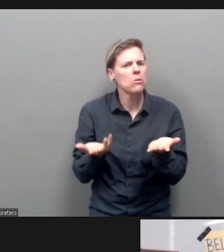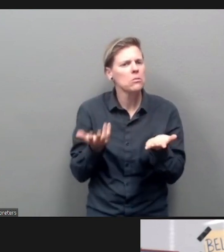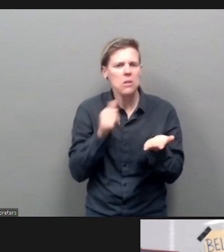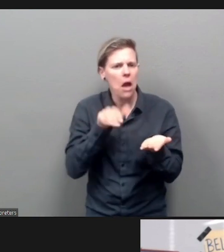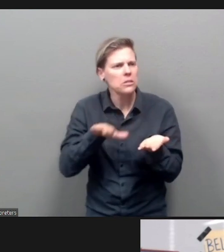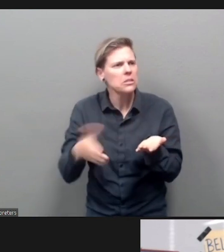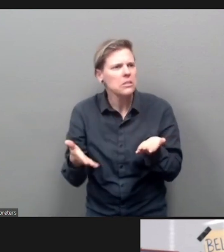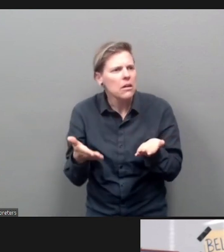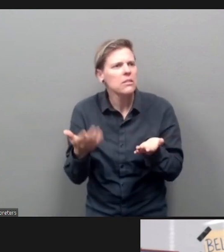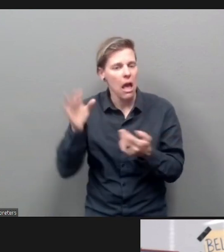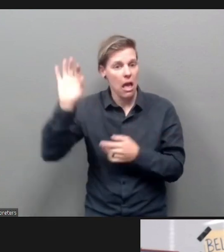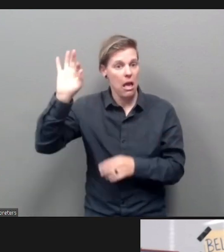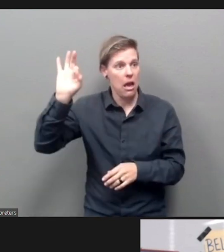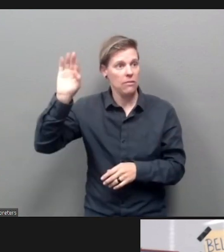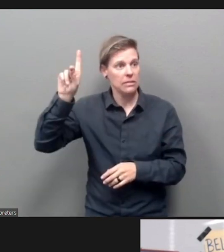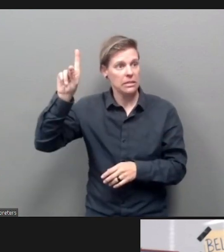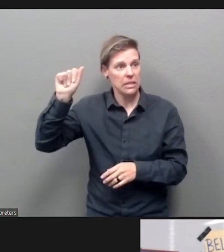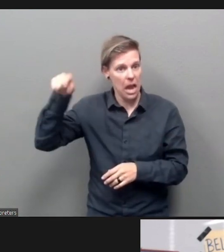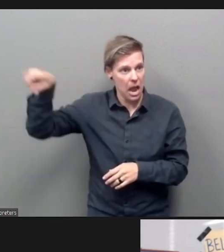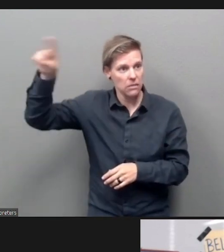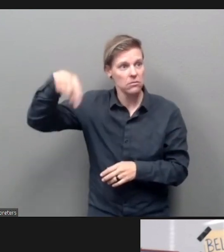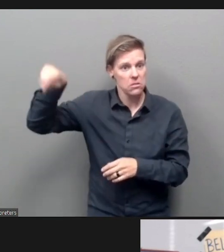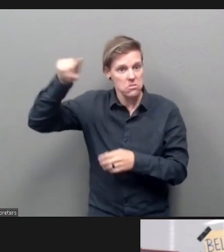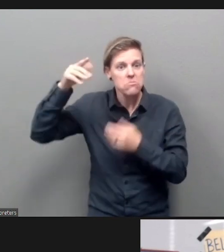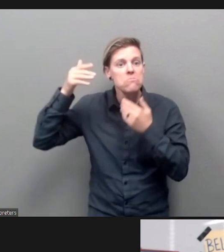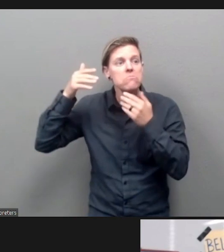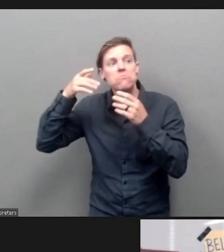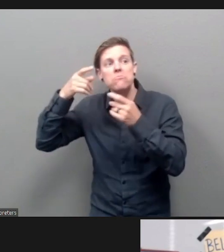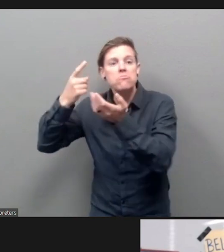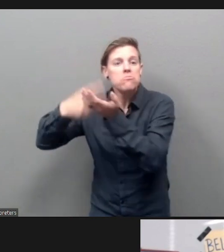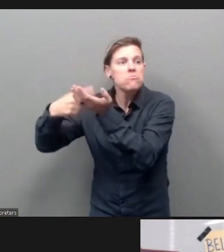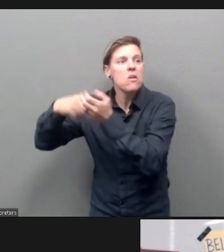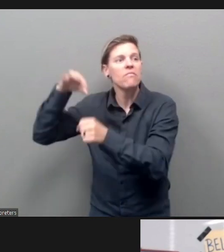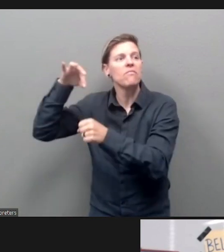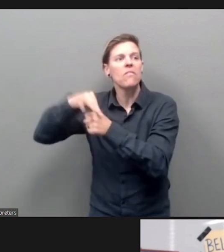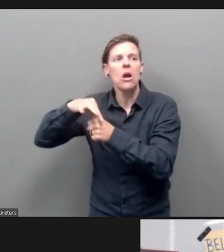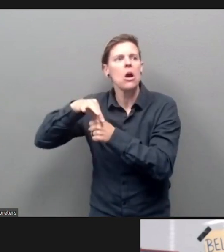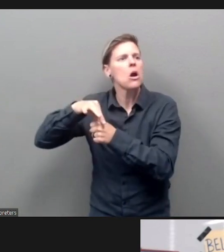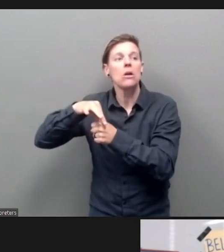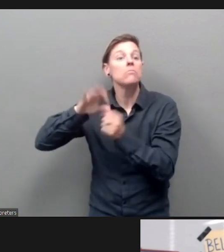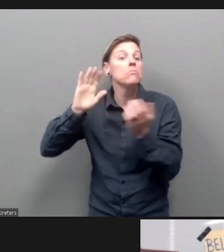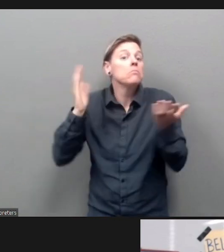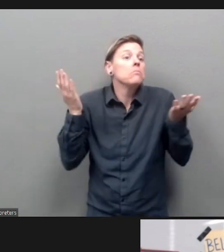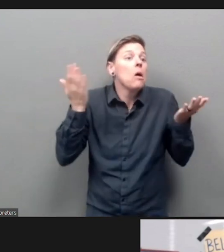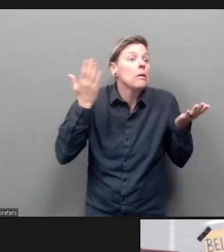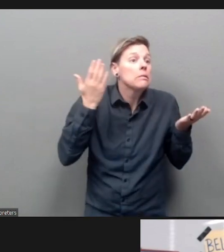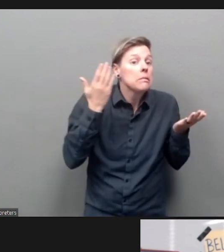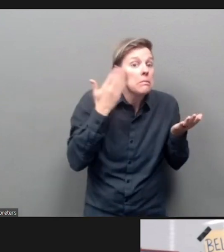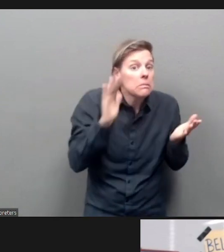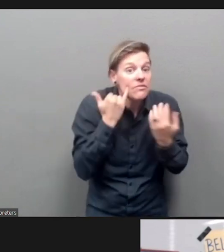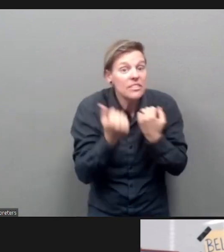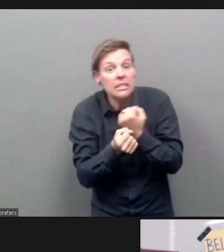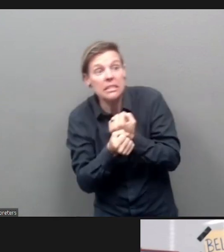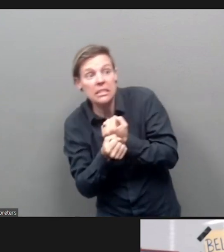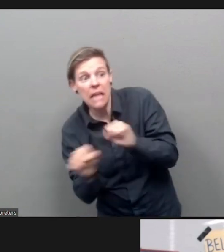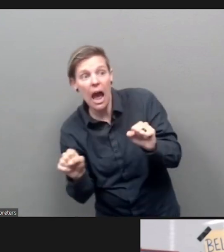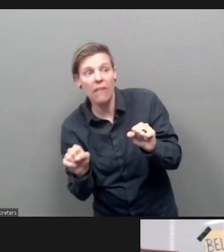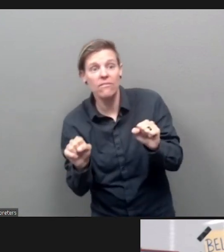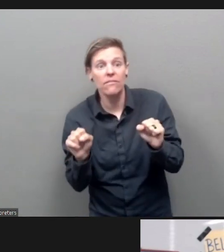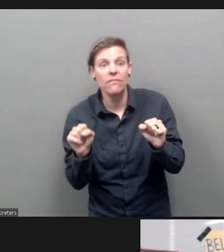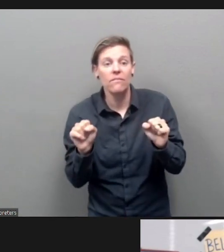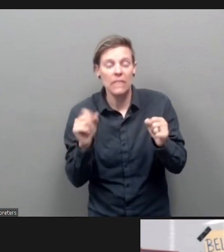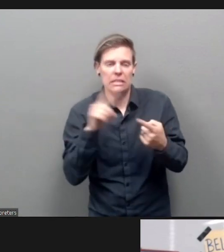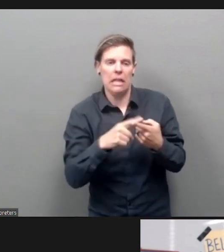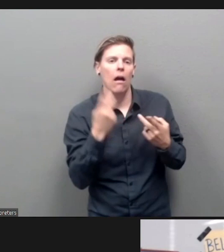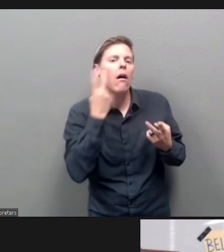advisors that voted on this said, well, we'll never know if they're safe until we start giving it, which to me sounds like we're making